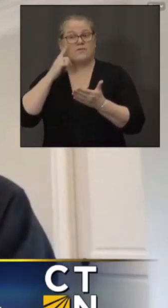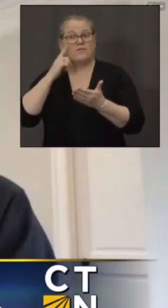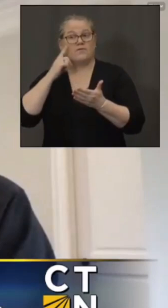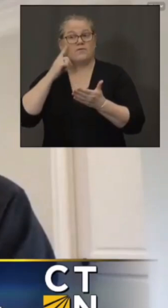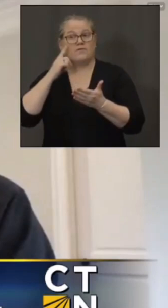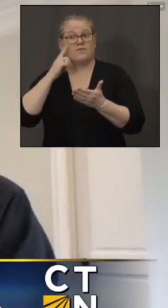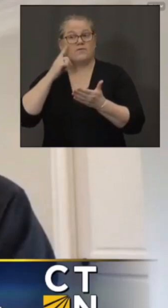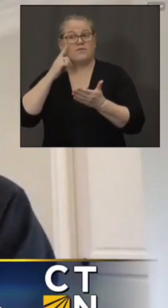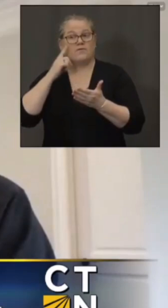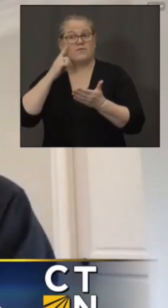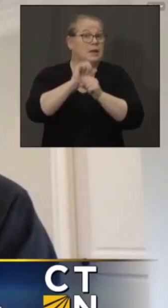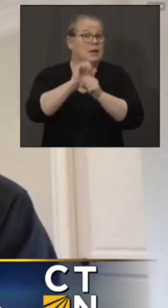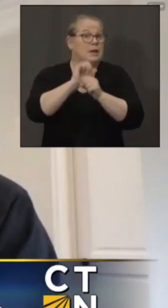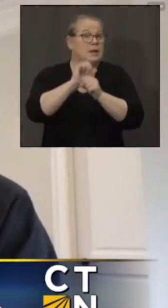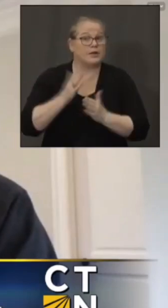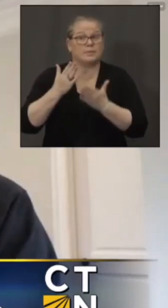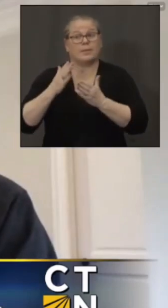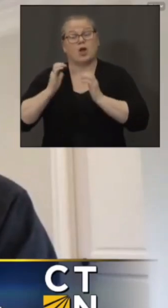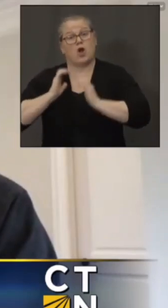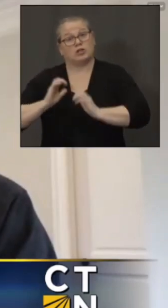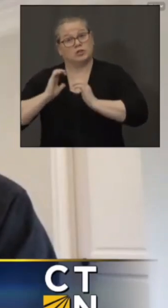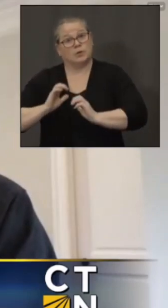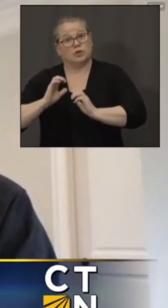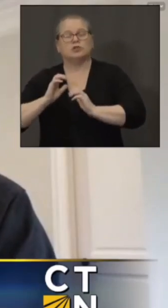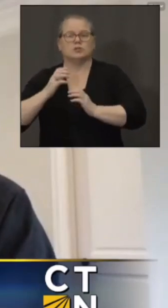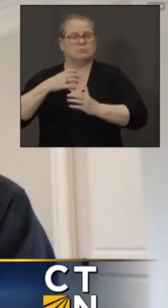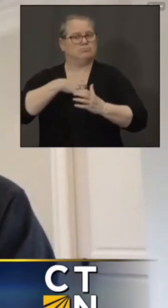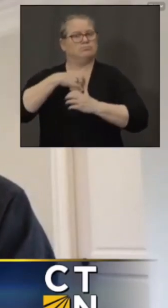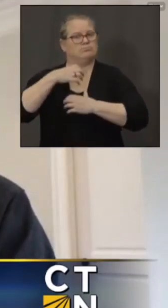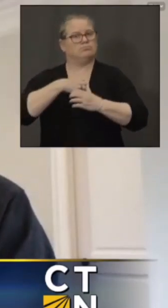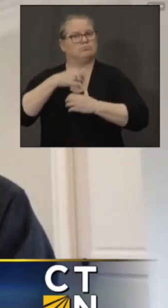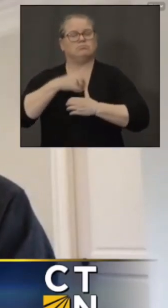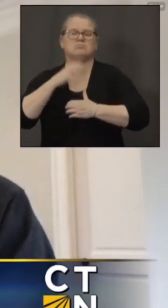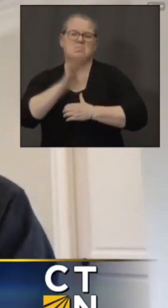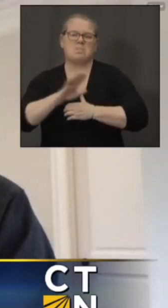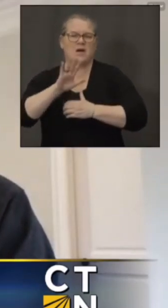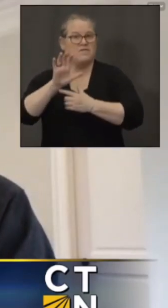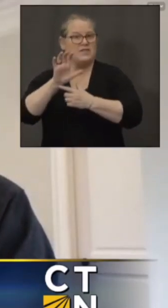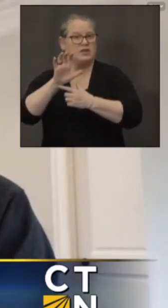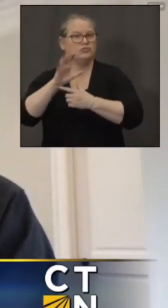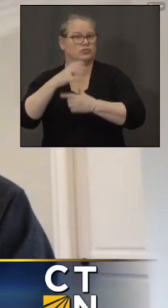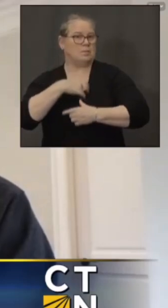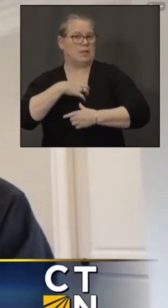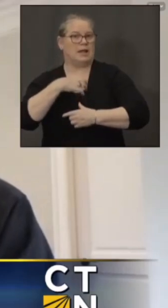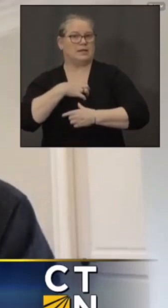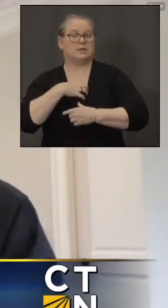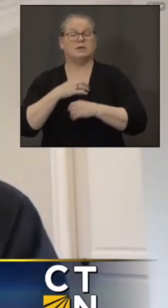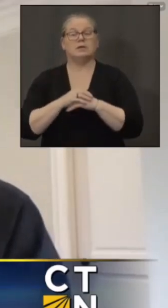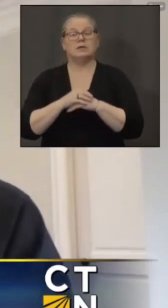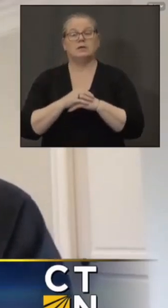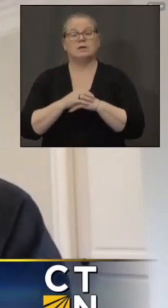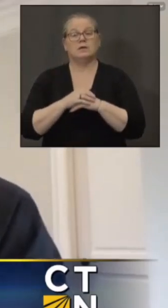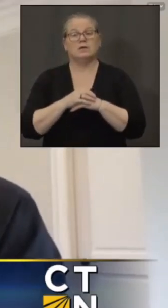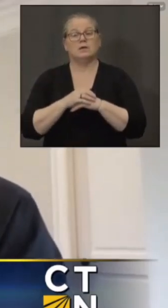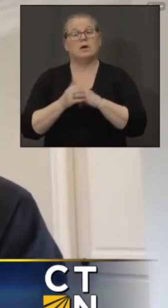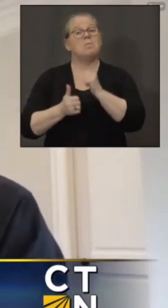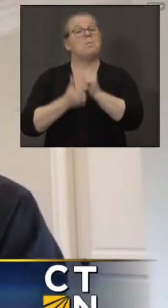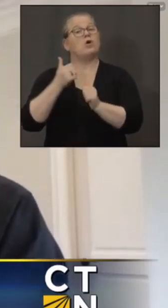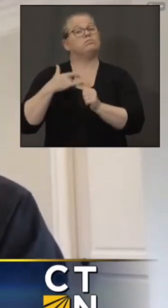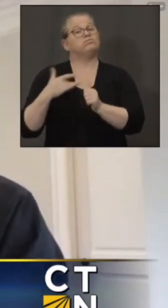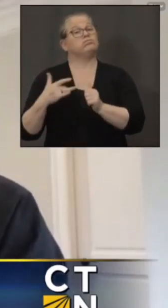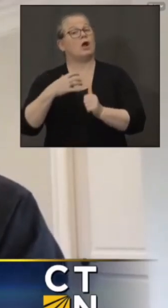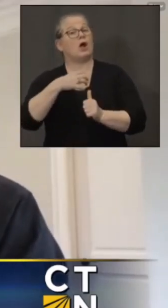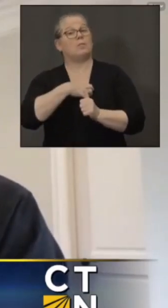employees and customers, but that's been around the average. More recently, it's been closer to the 500 mark, and the most likely complaint that we hear is business